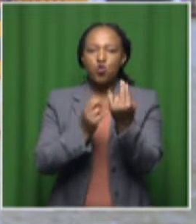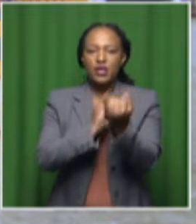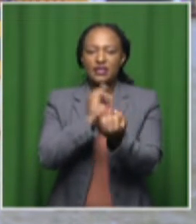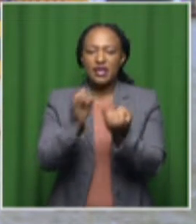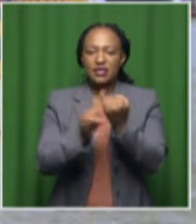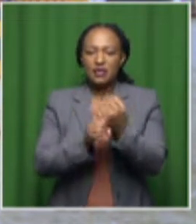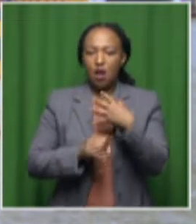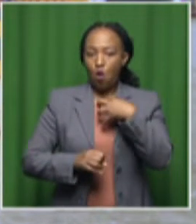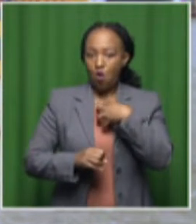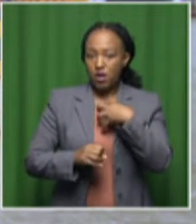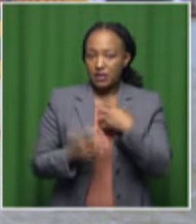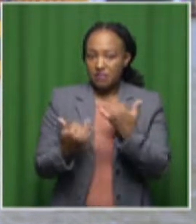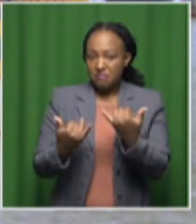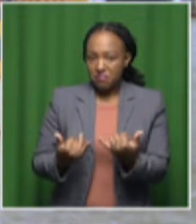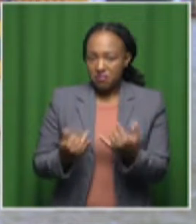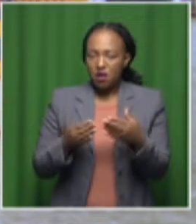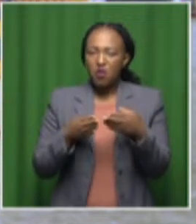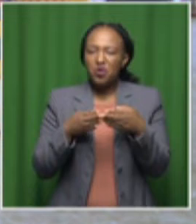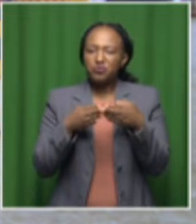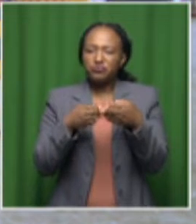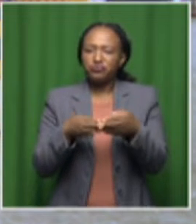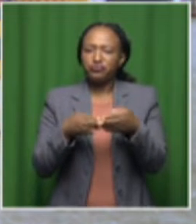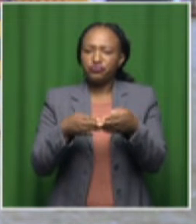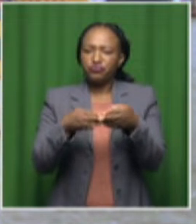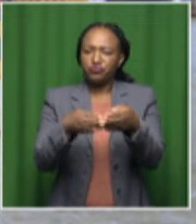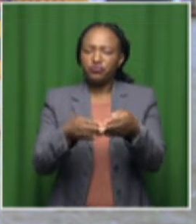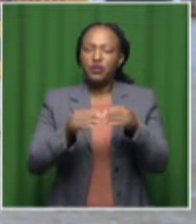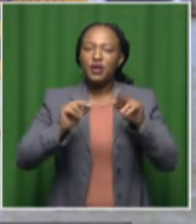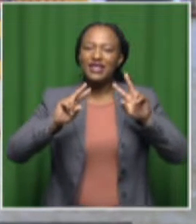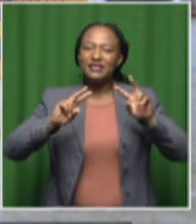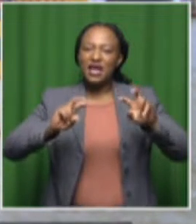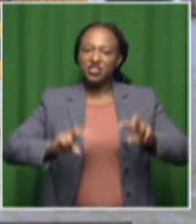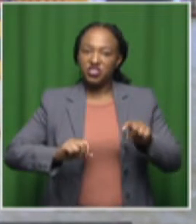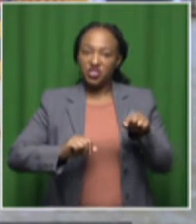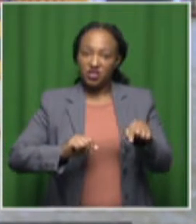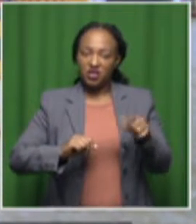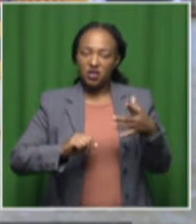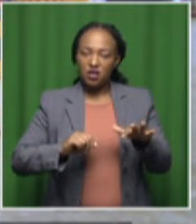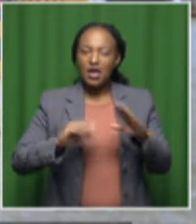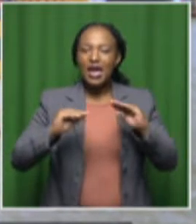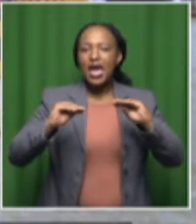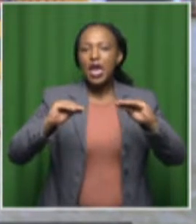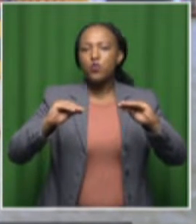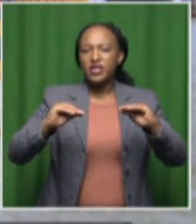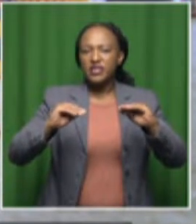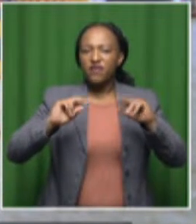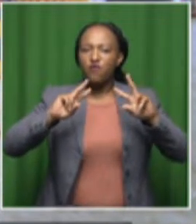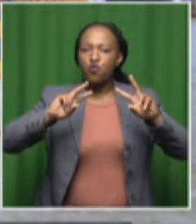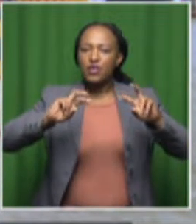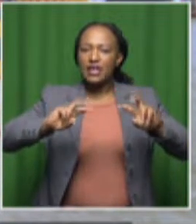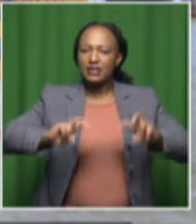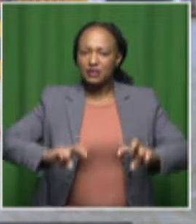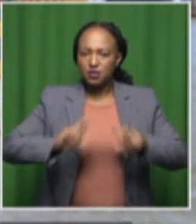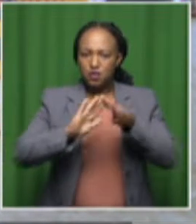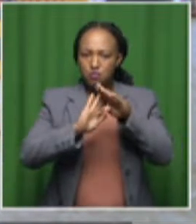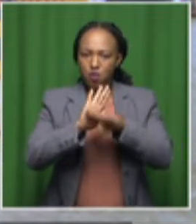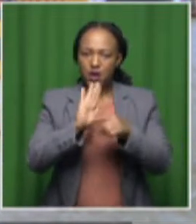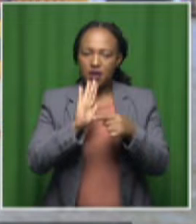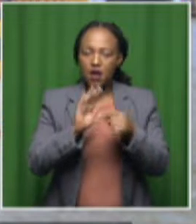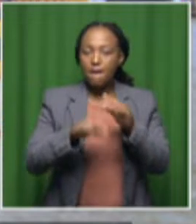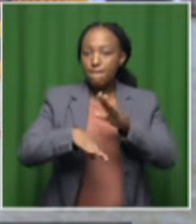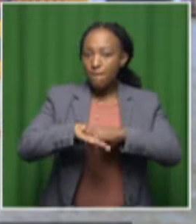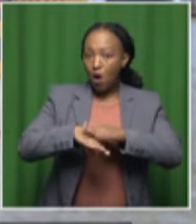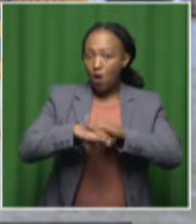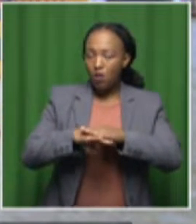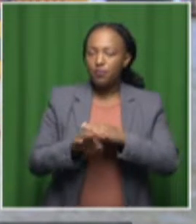ownership. Now, the research vessel is an integral part of the country's maritime education and research program. So for more on this,